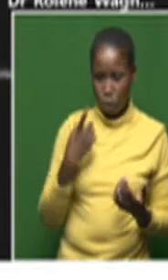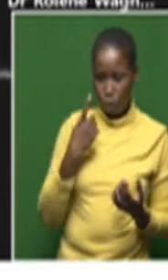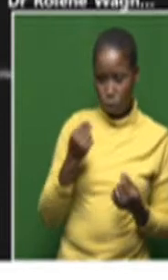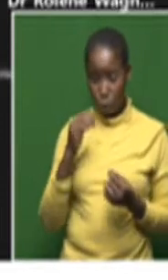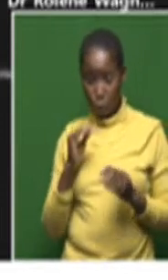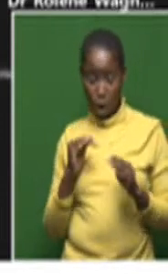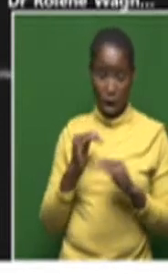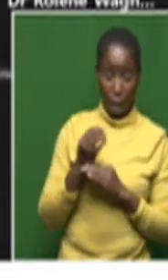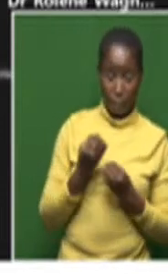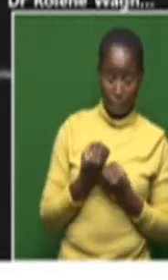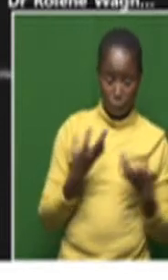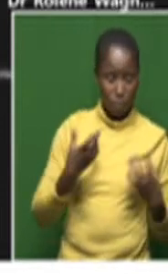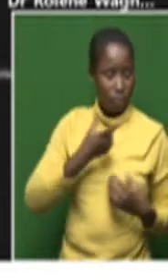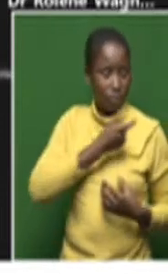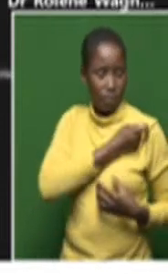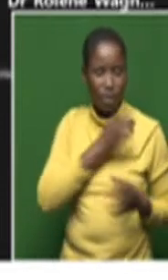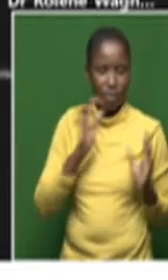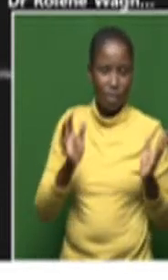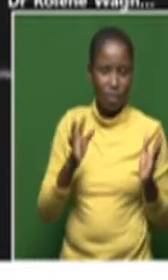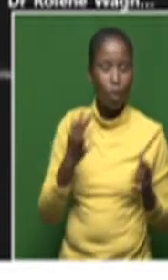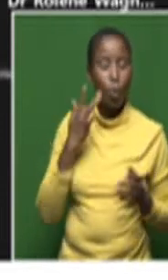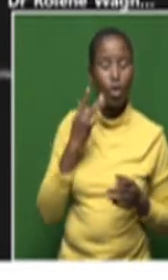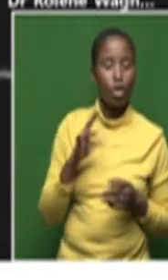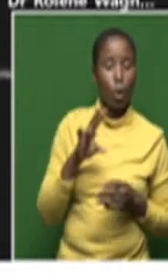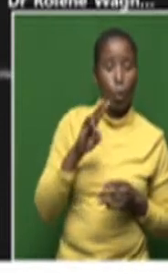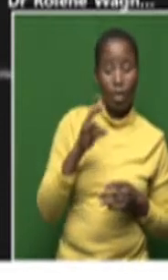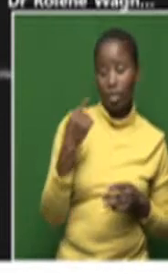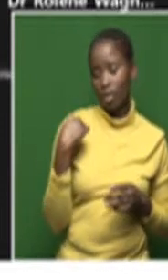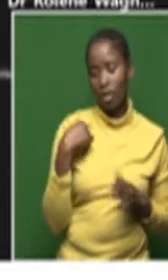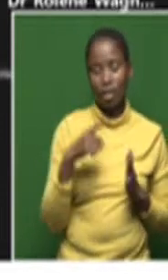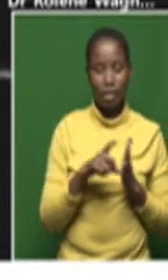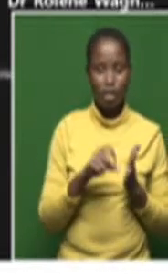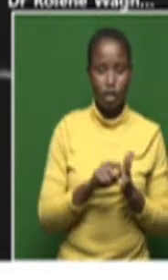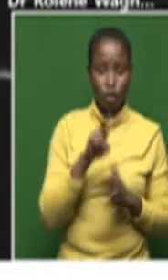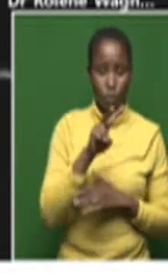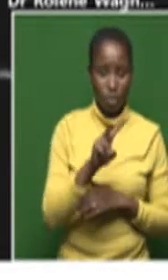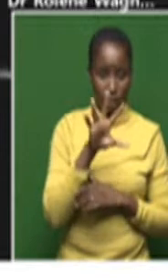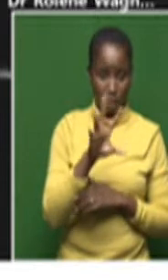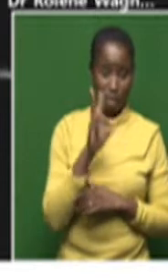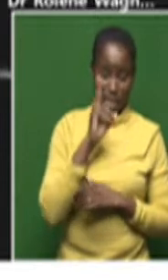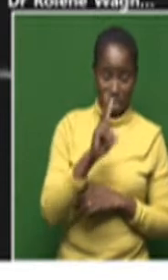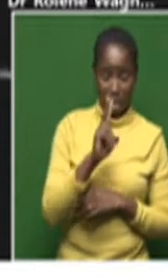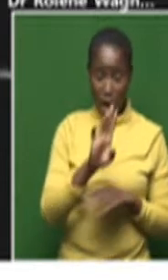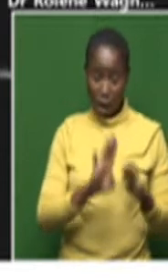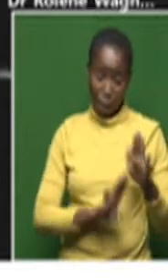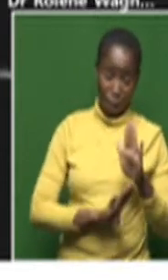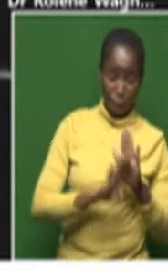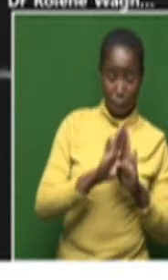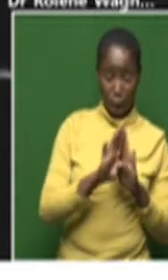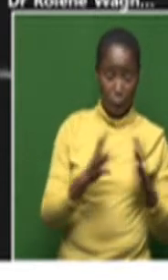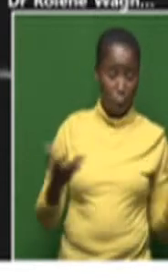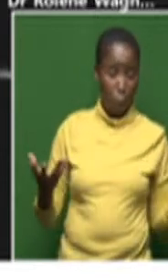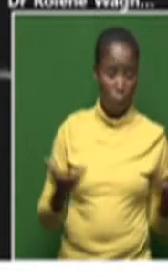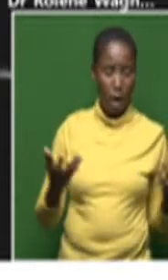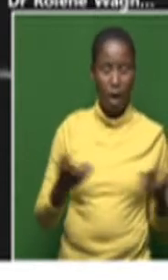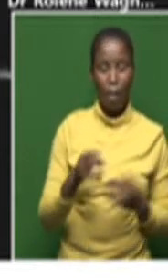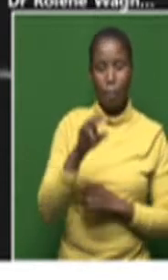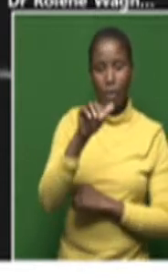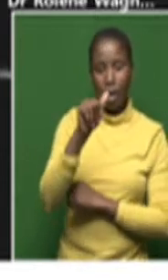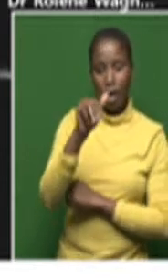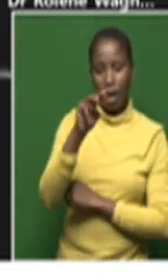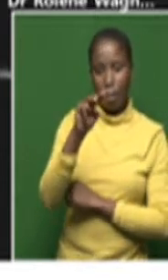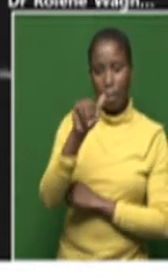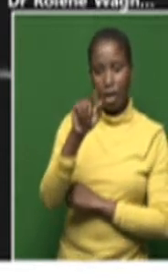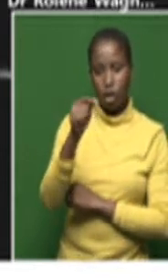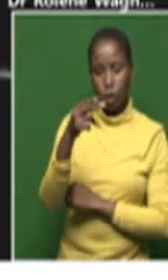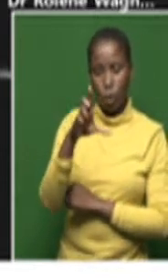dose of vaccinations done on Wednesday the 25th, we can see that the biggest improvements came through pushes in Amatoli district